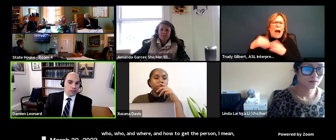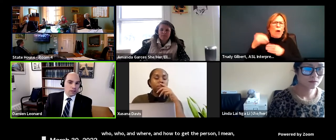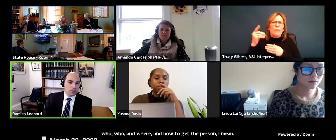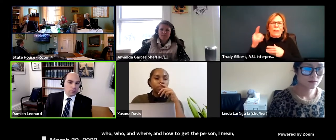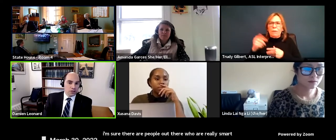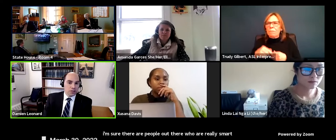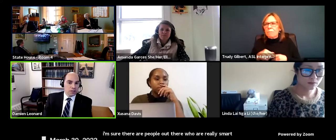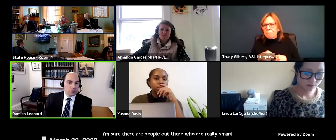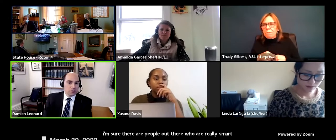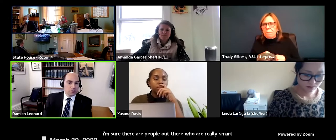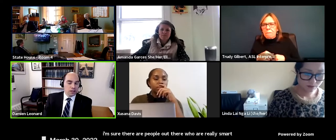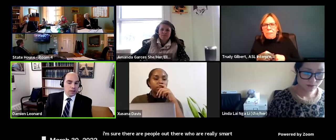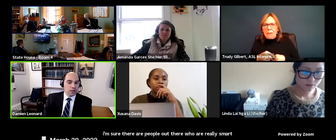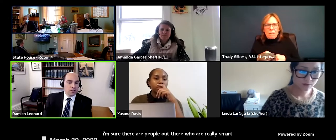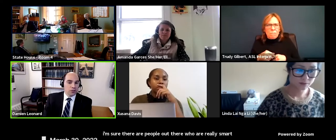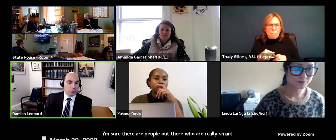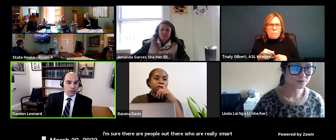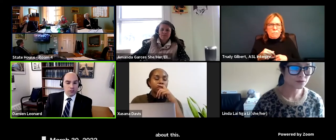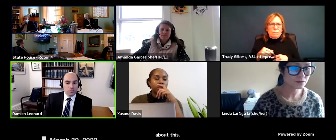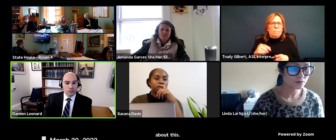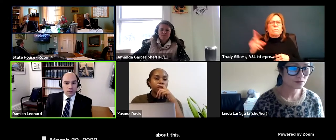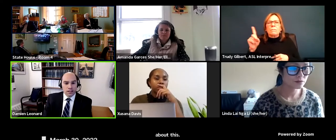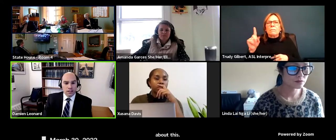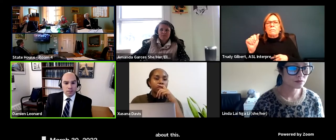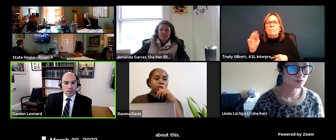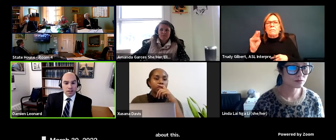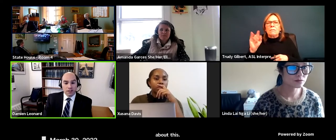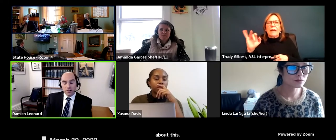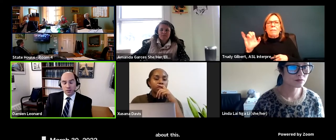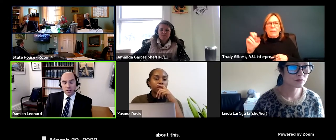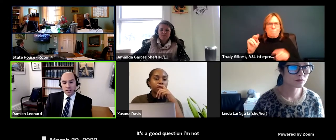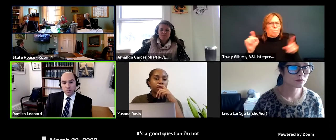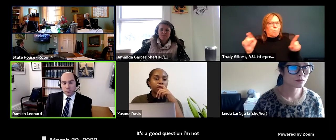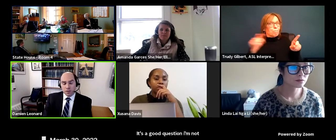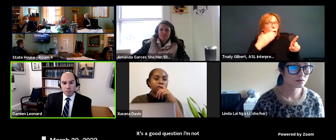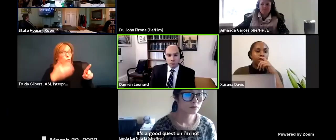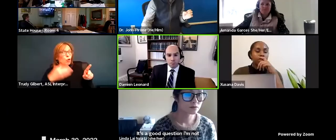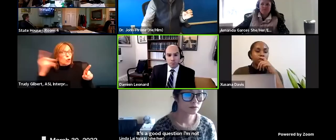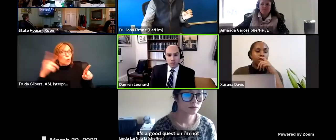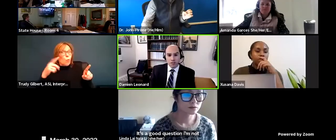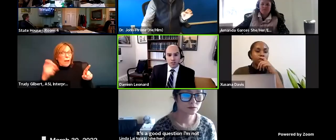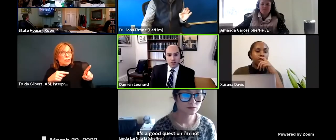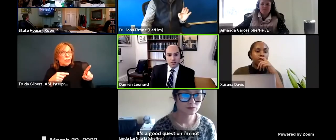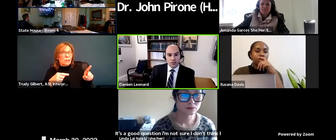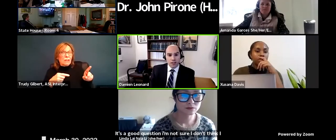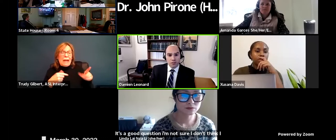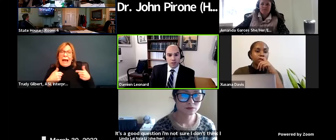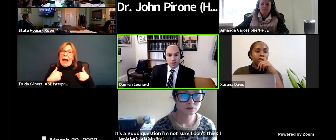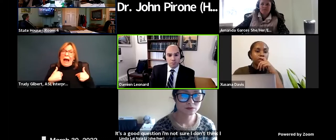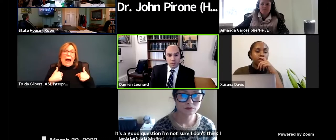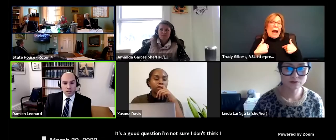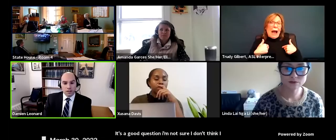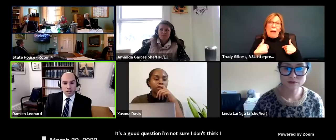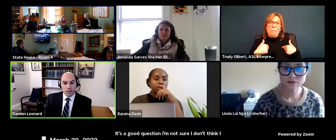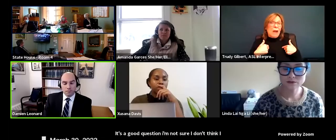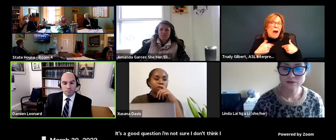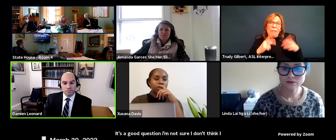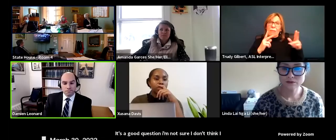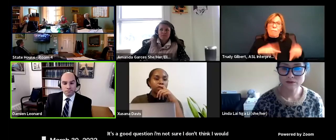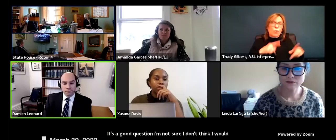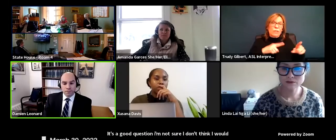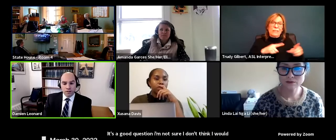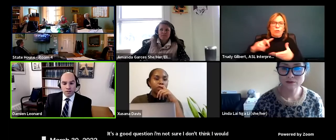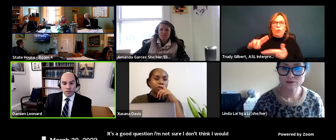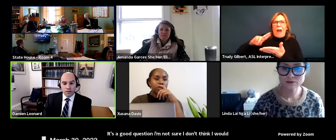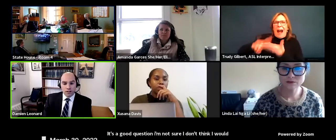It's a good question. I'm not sure. Um, I, I don't think I would be the person to contract with them, but, um,